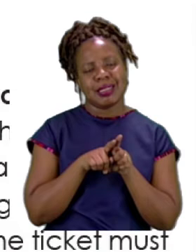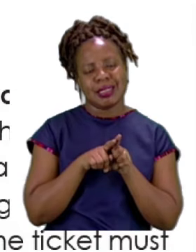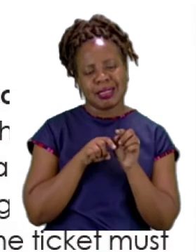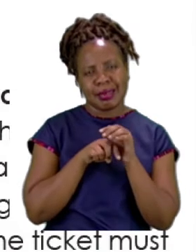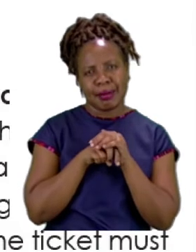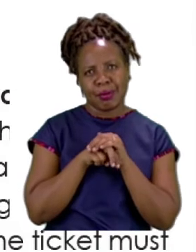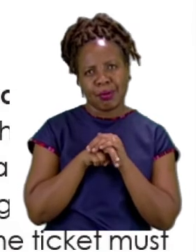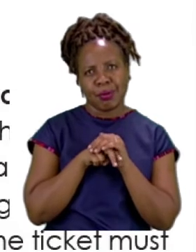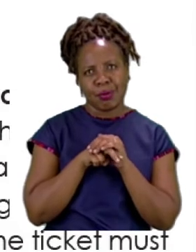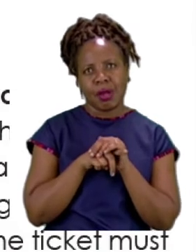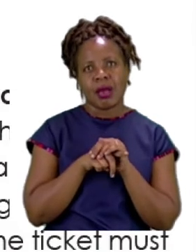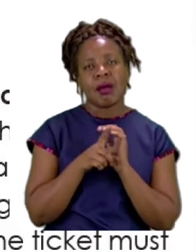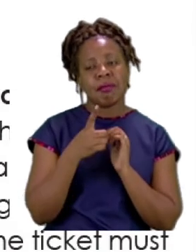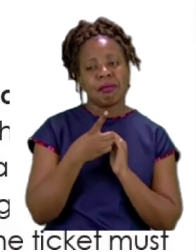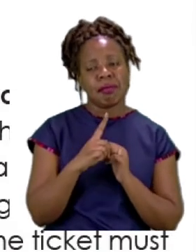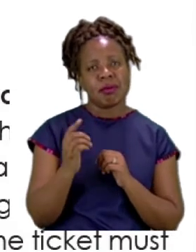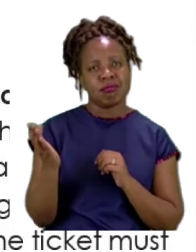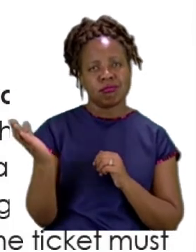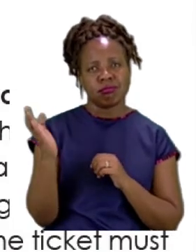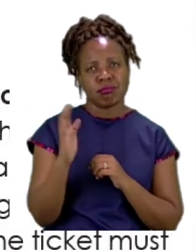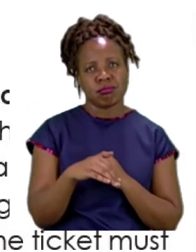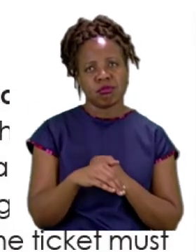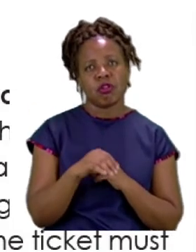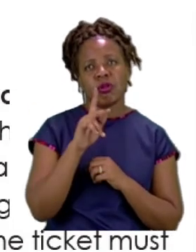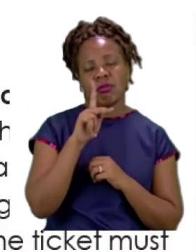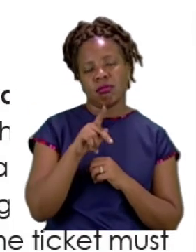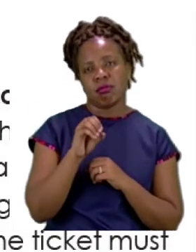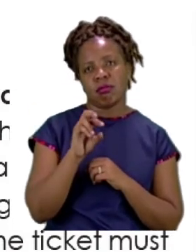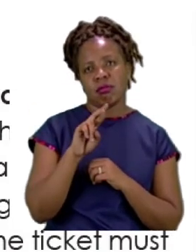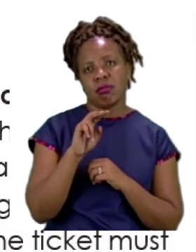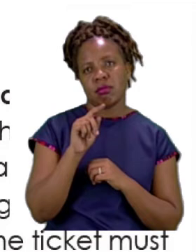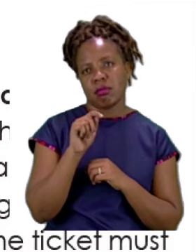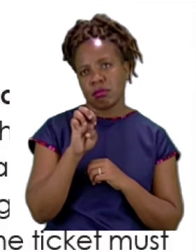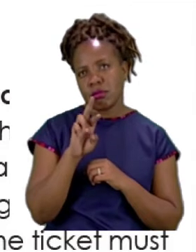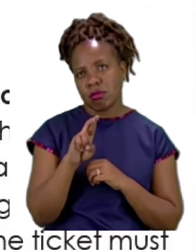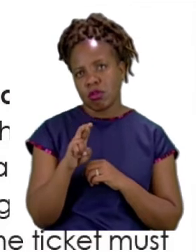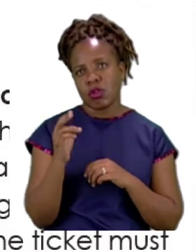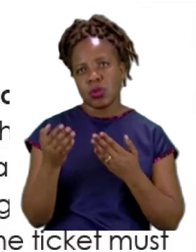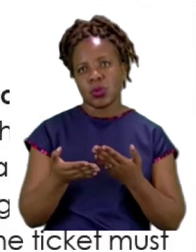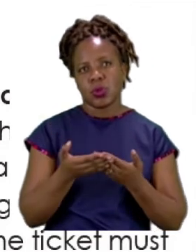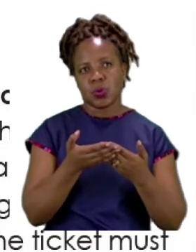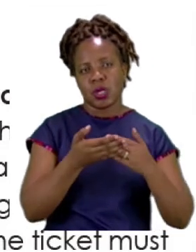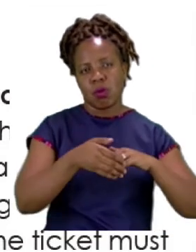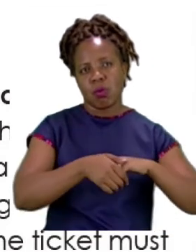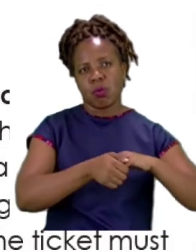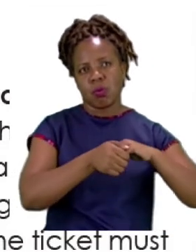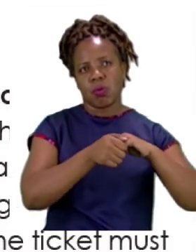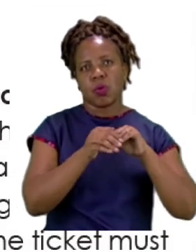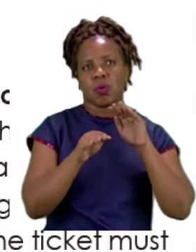to aid her at the stairs. He helped her to hold onto the